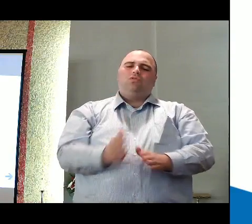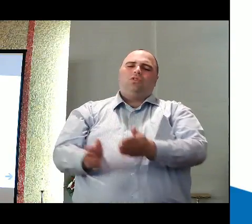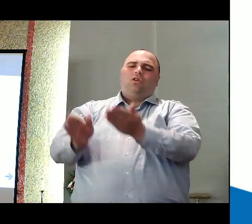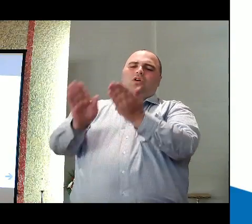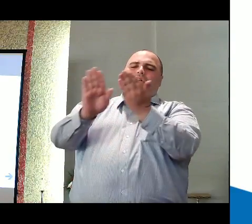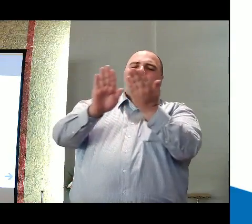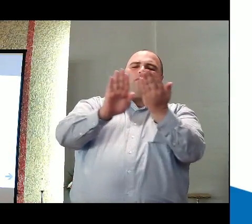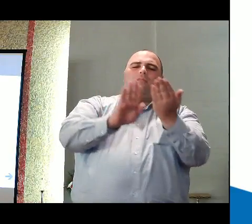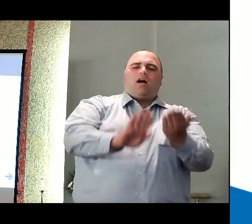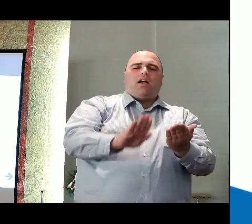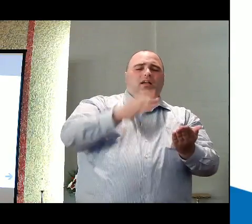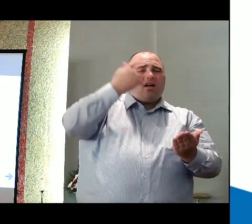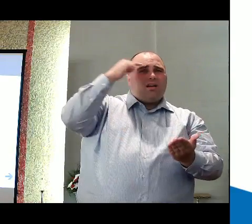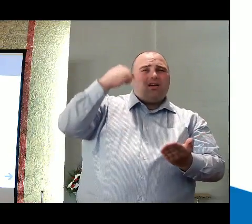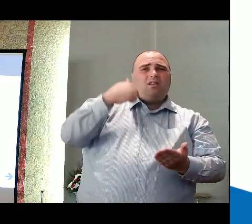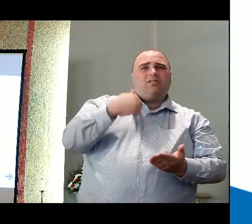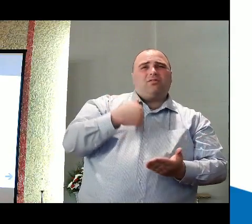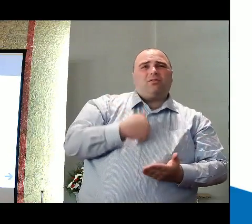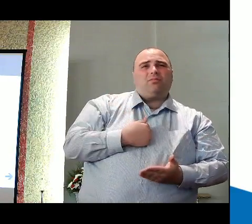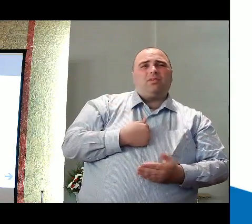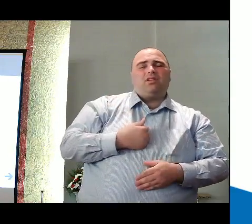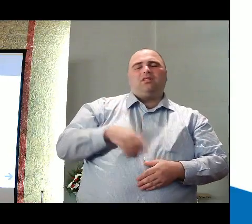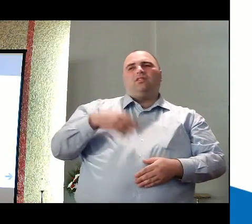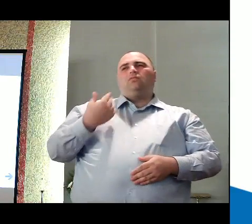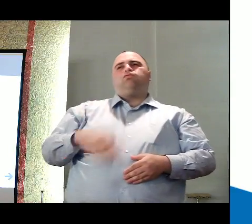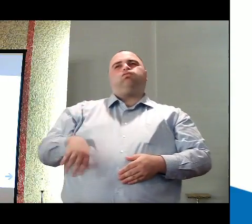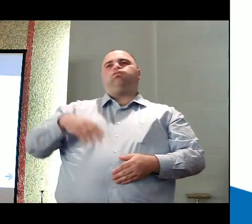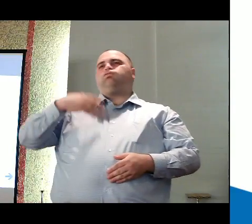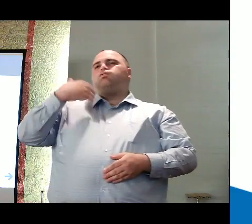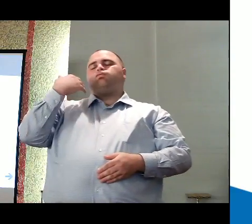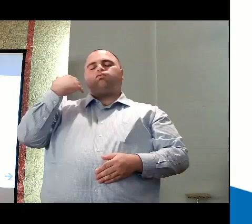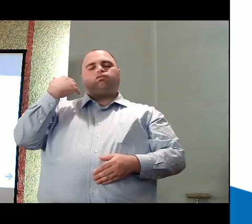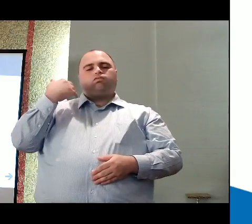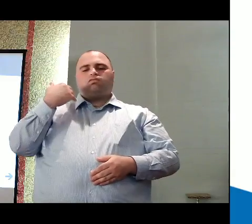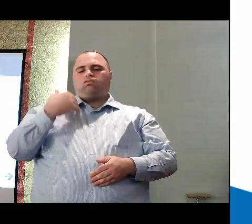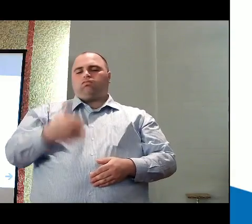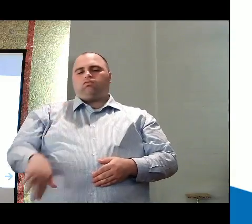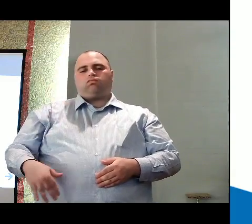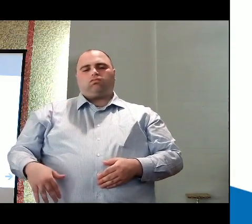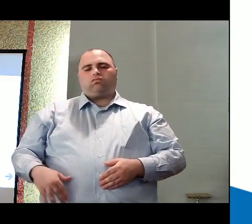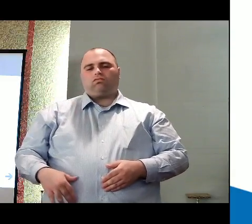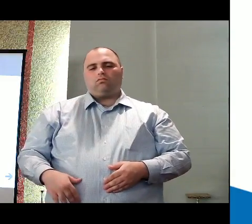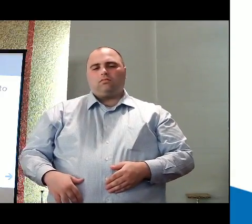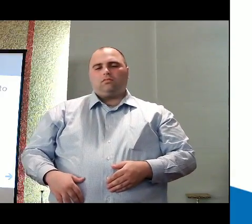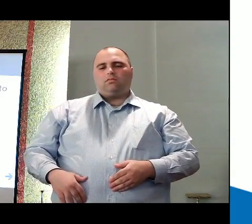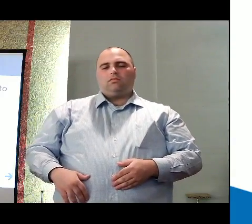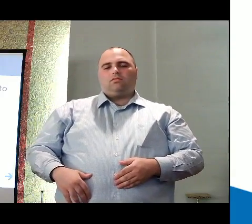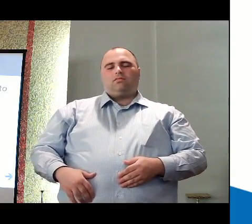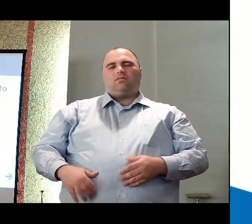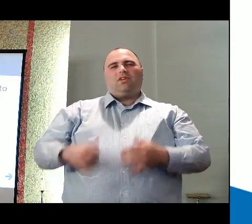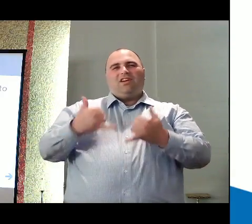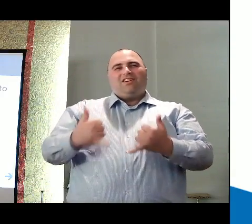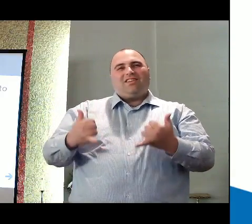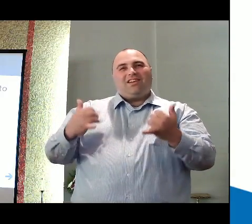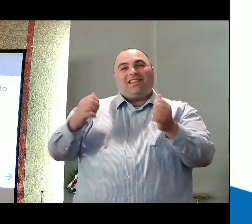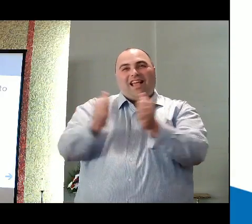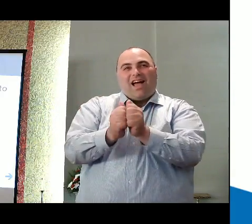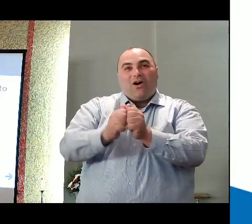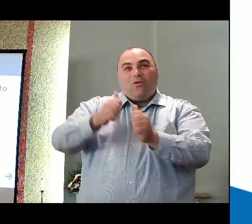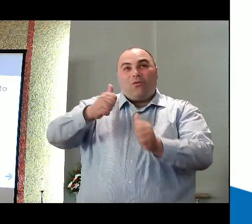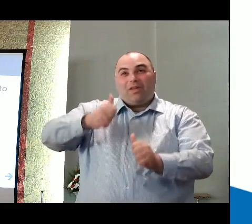You, my God, would die for me?